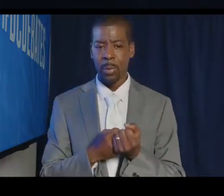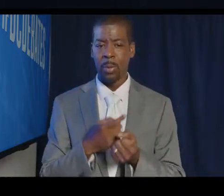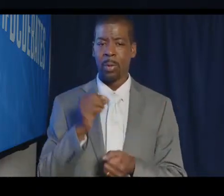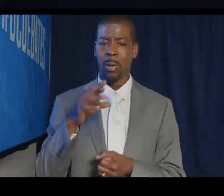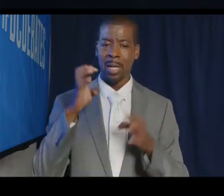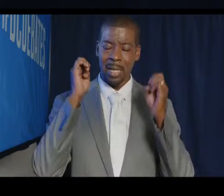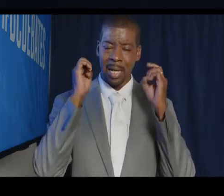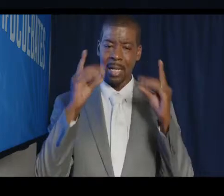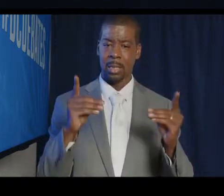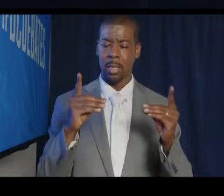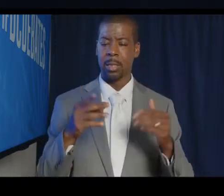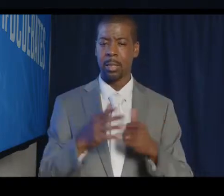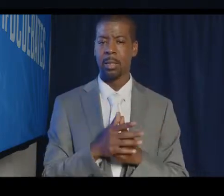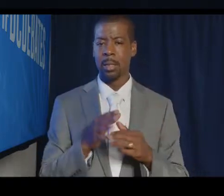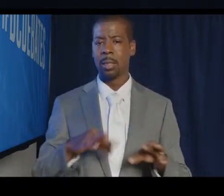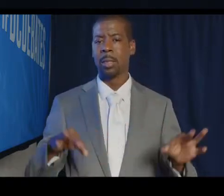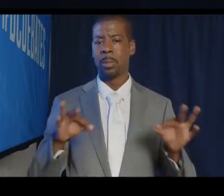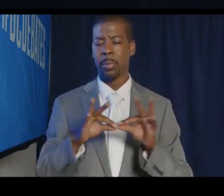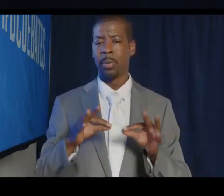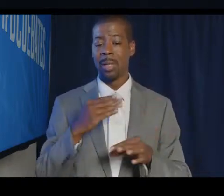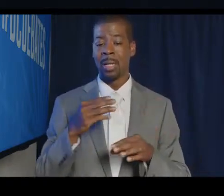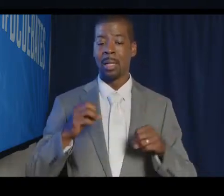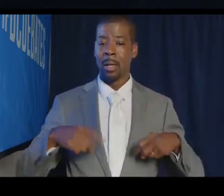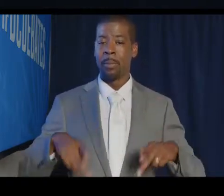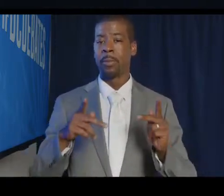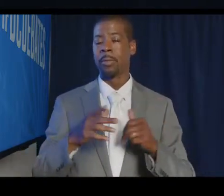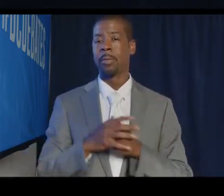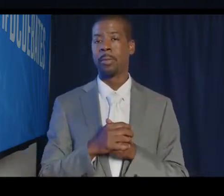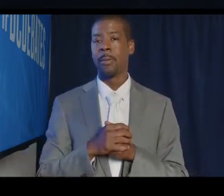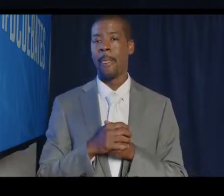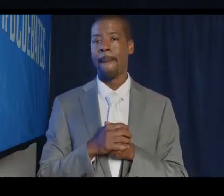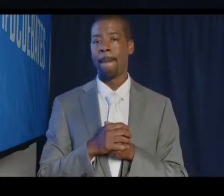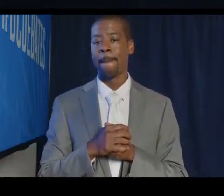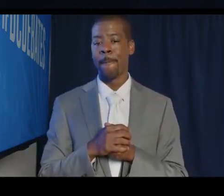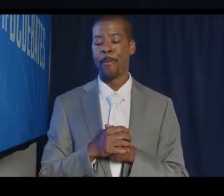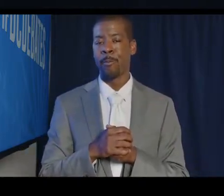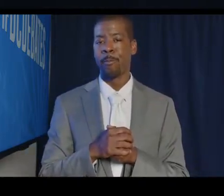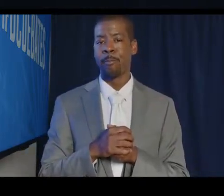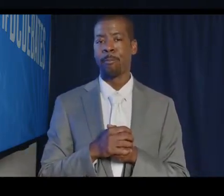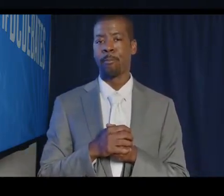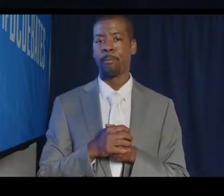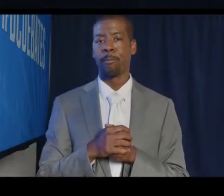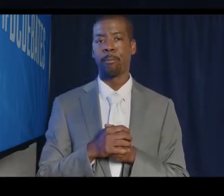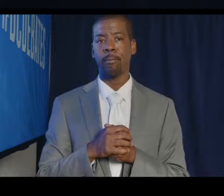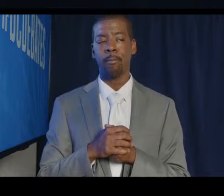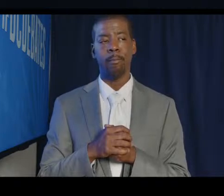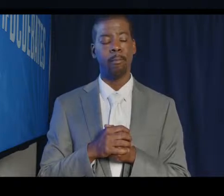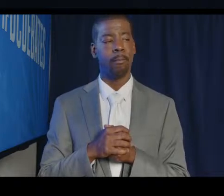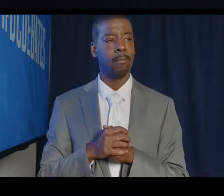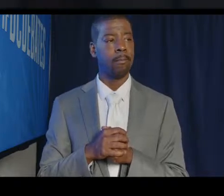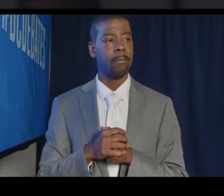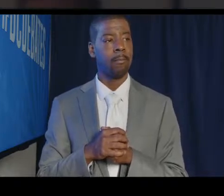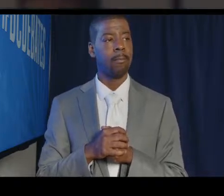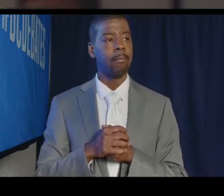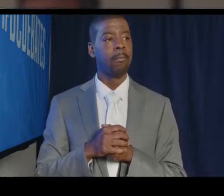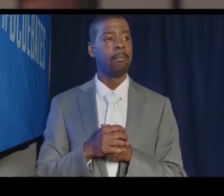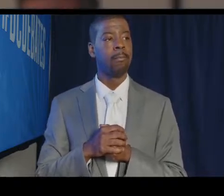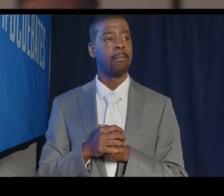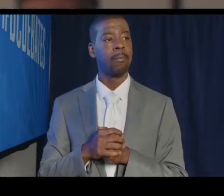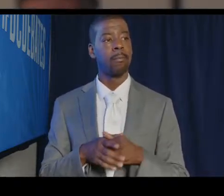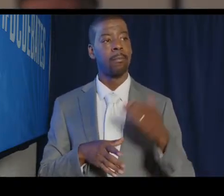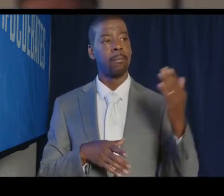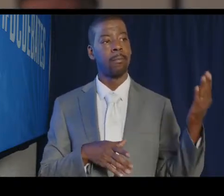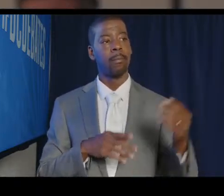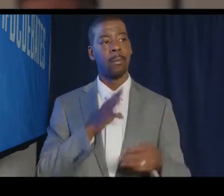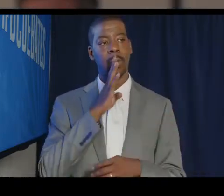opportunities. So these are the things that we need to begin to address if we want to continue to bring the crime rates down. Thank you. And I'd be remiss if I didn't talk